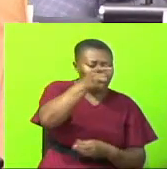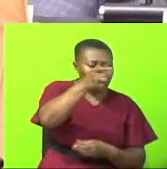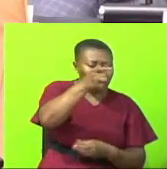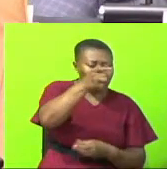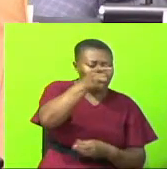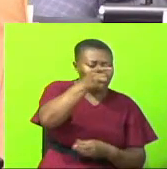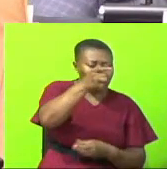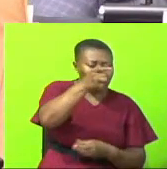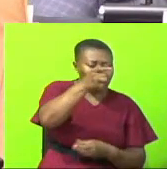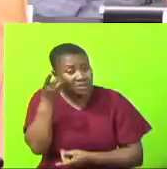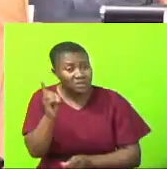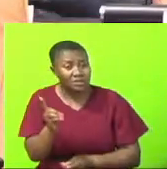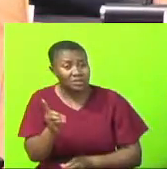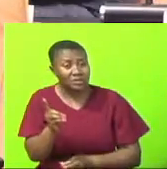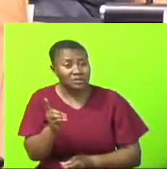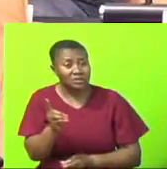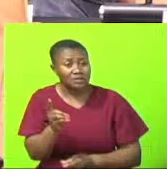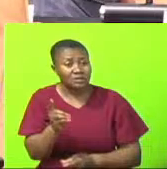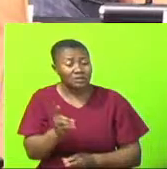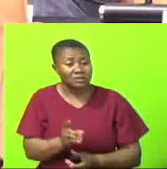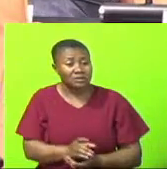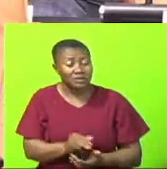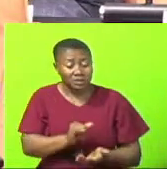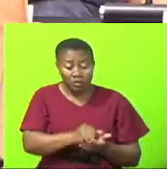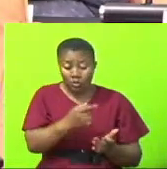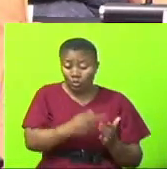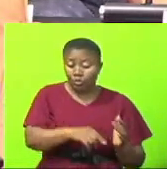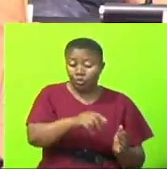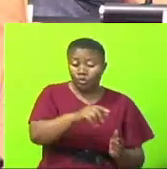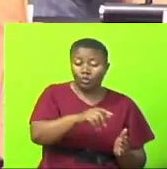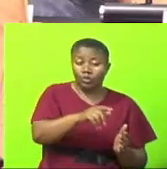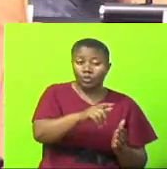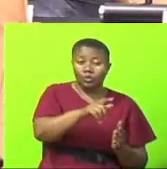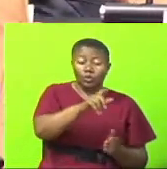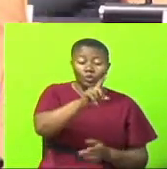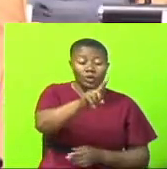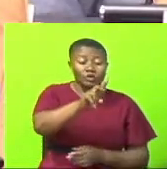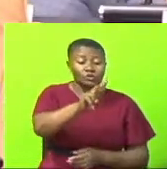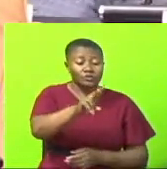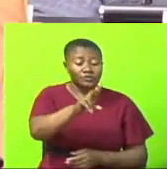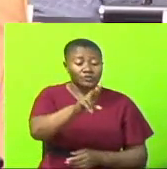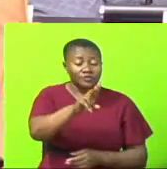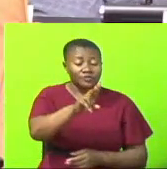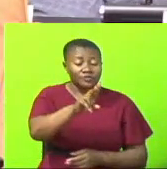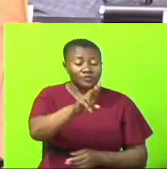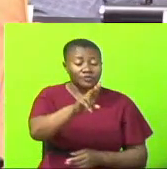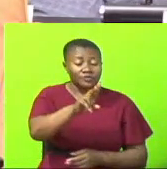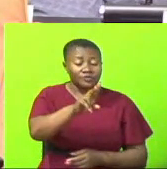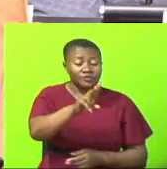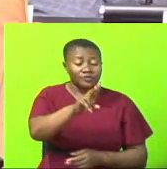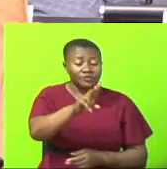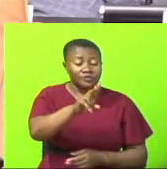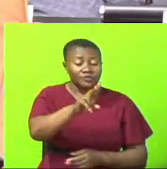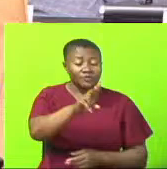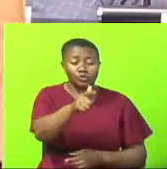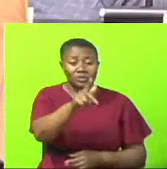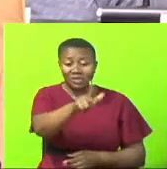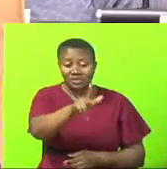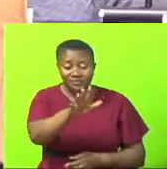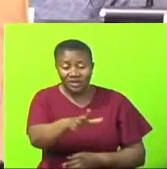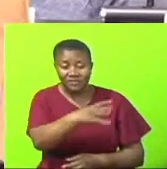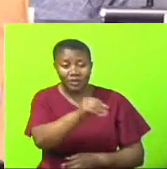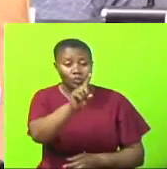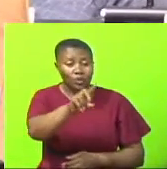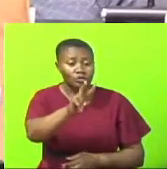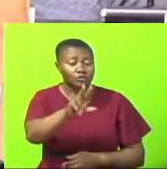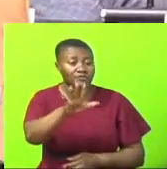Articles 35 and then 125 were provided. That the will of the people, the decision of the people is